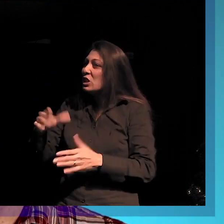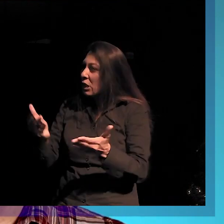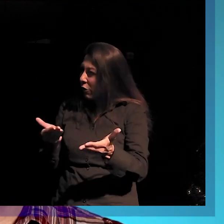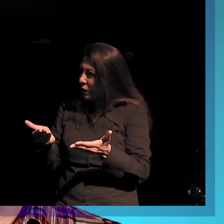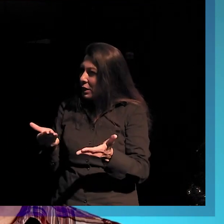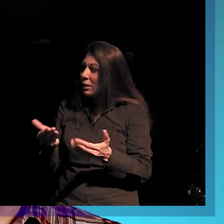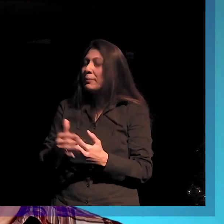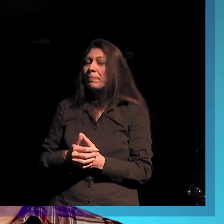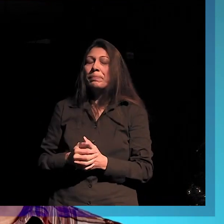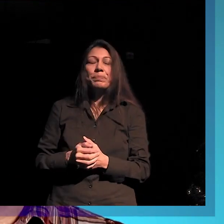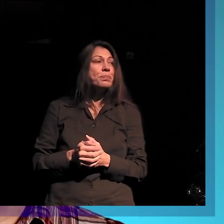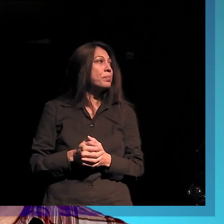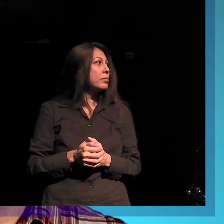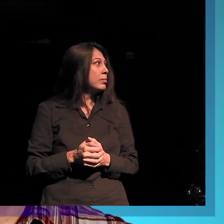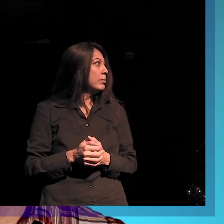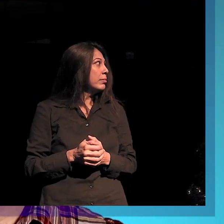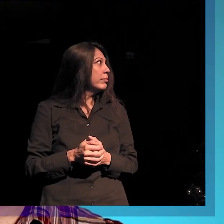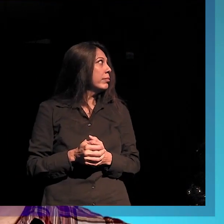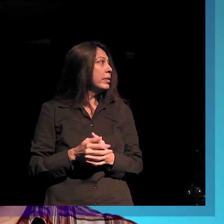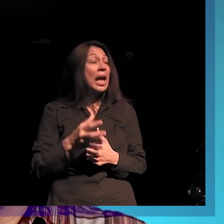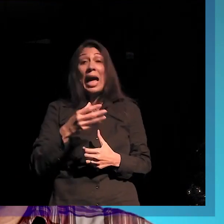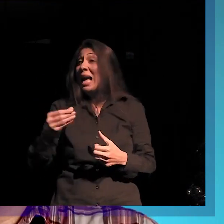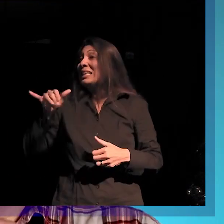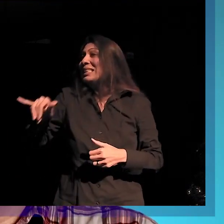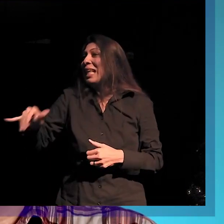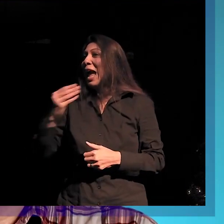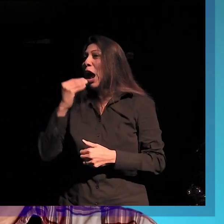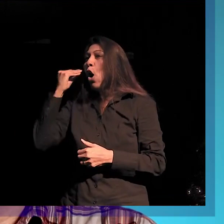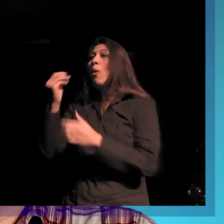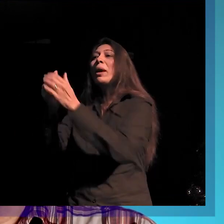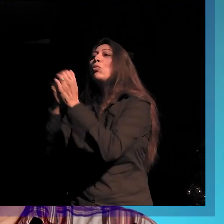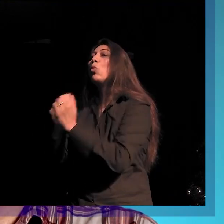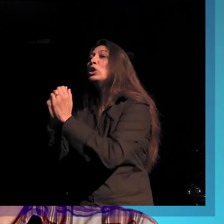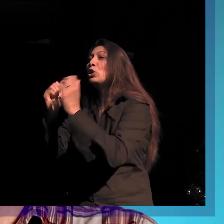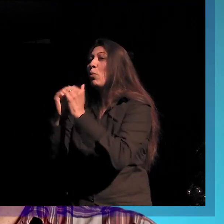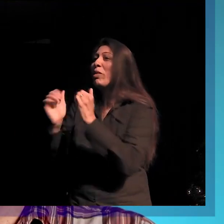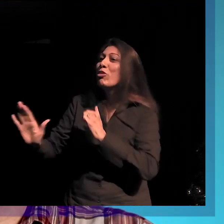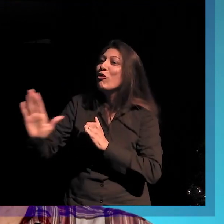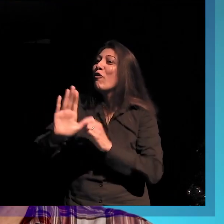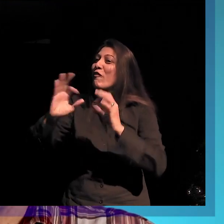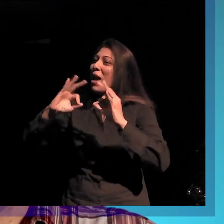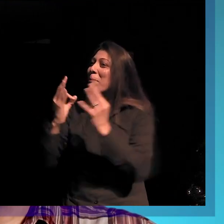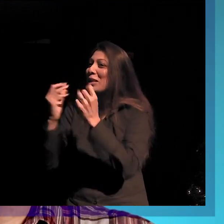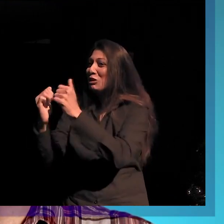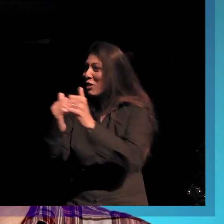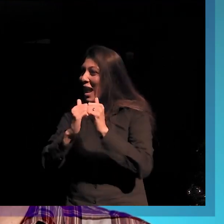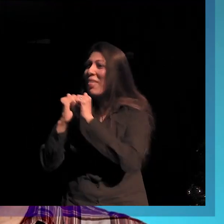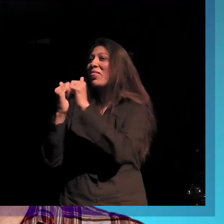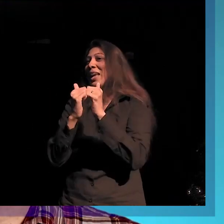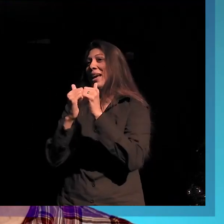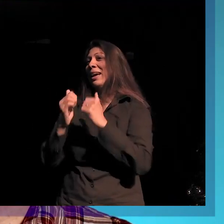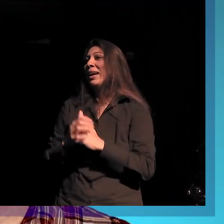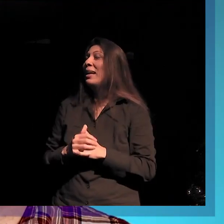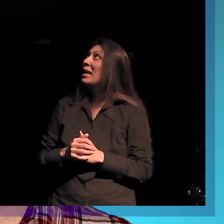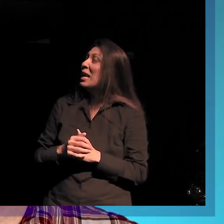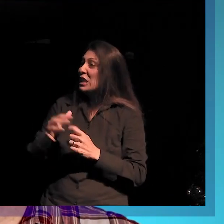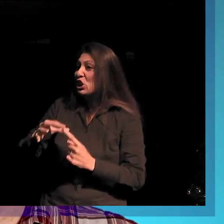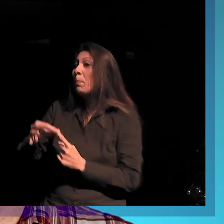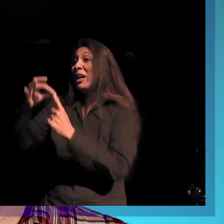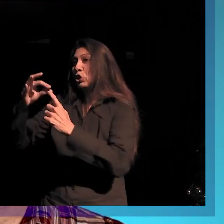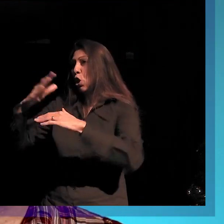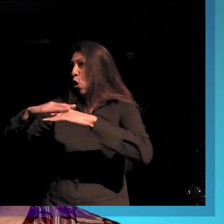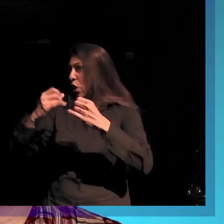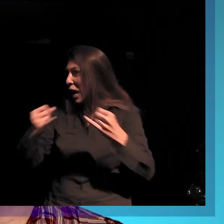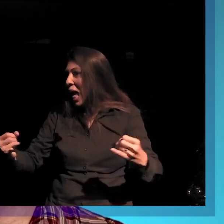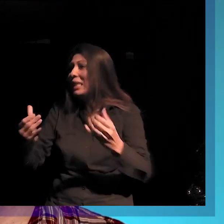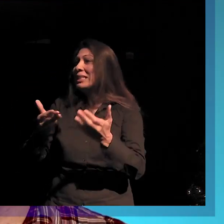season. And this will actually allow you to stay home and worship with your family together and engage in a special online service